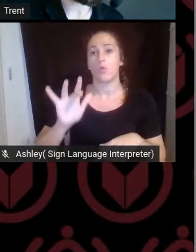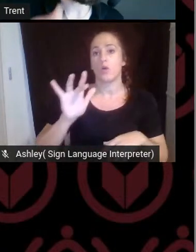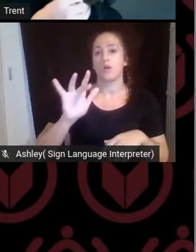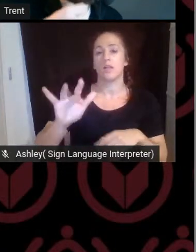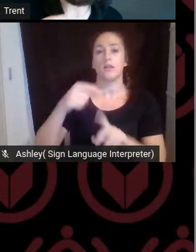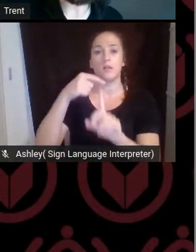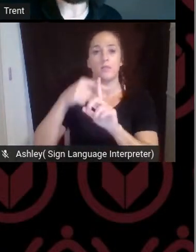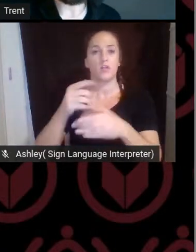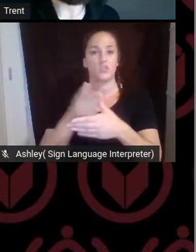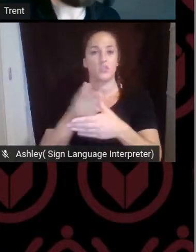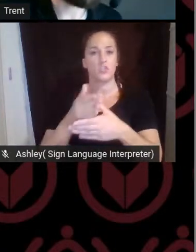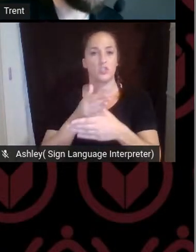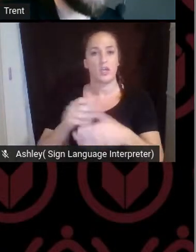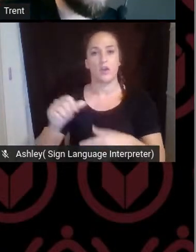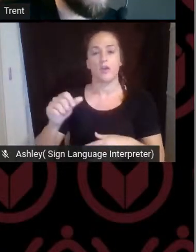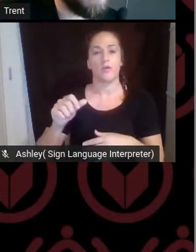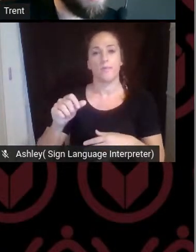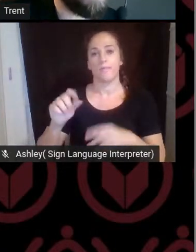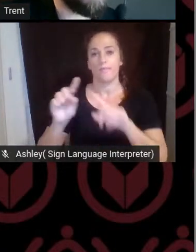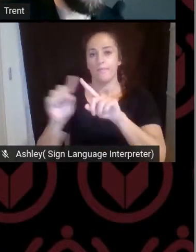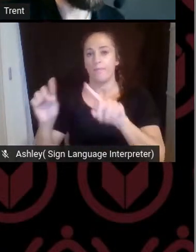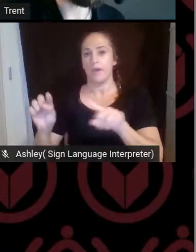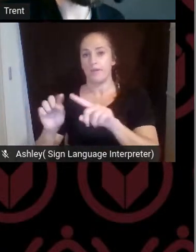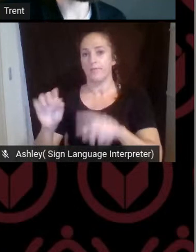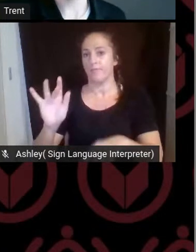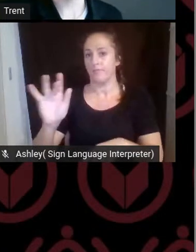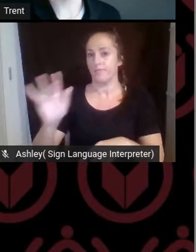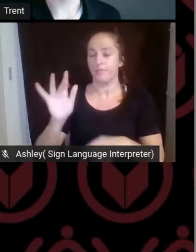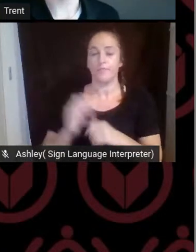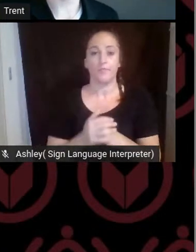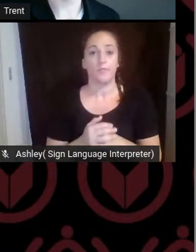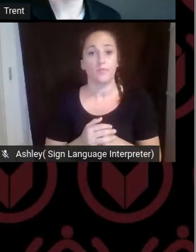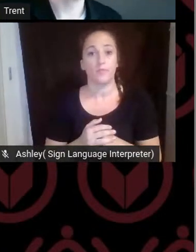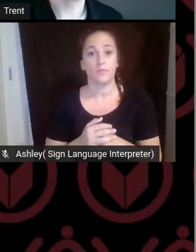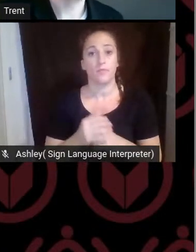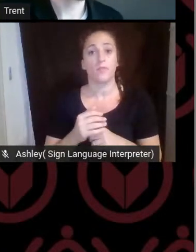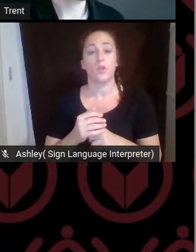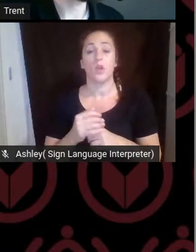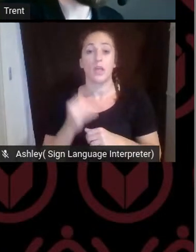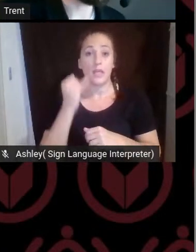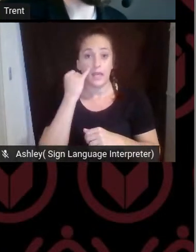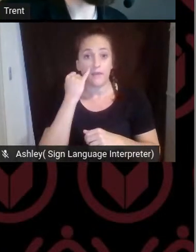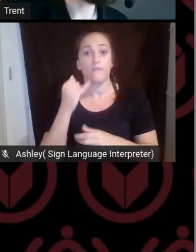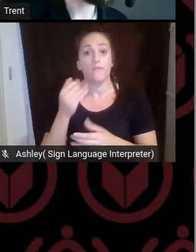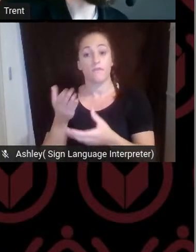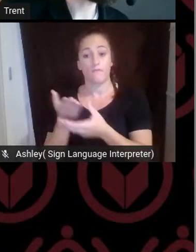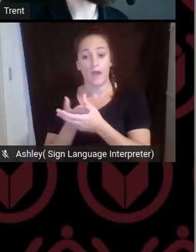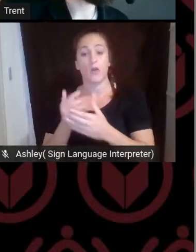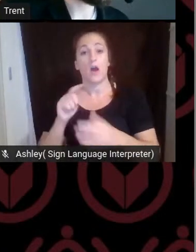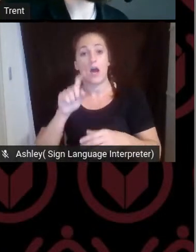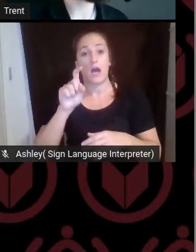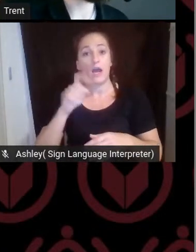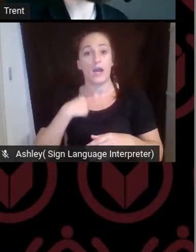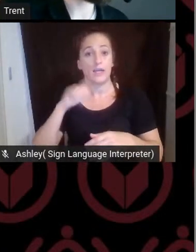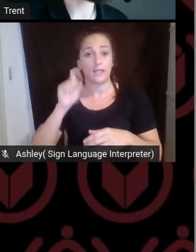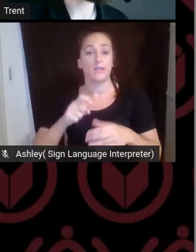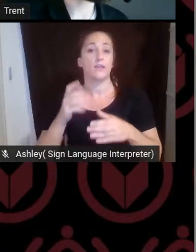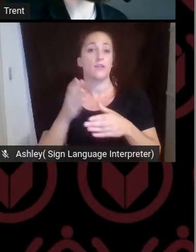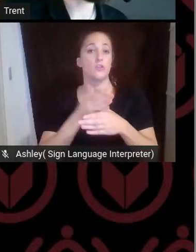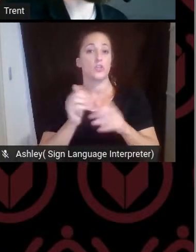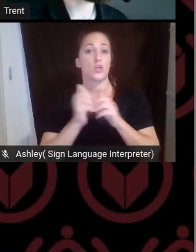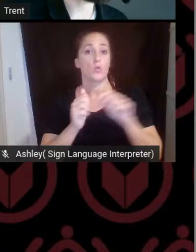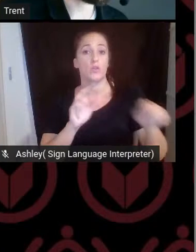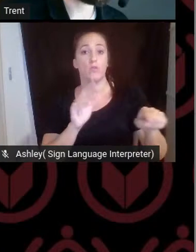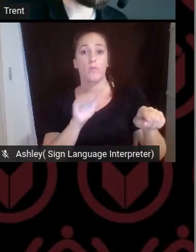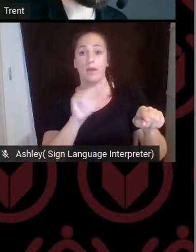share button. Let's say that Rebecca and I are working on something together, and I need to get this file to her immediately. So I'm going to right